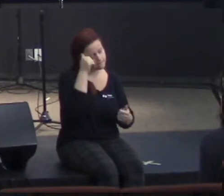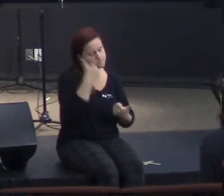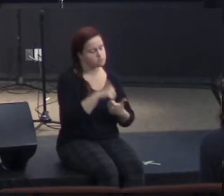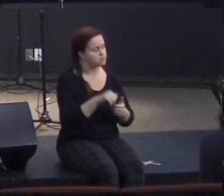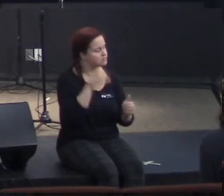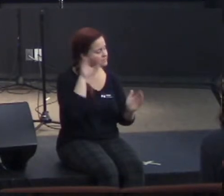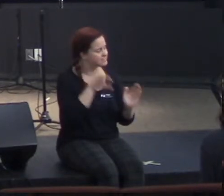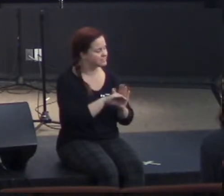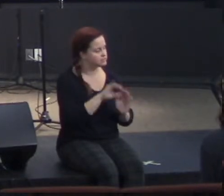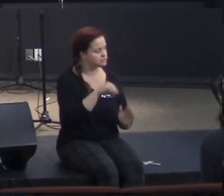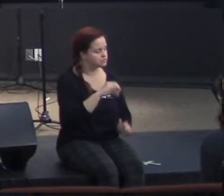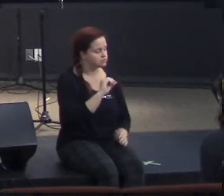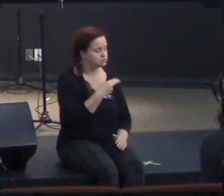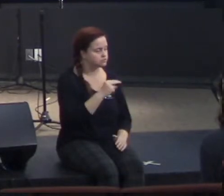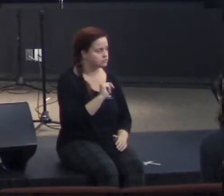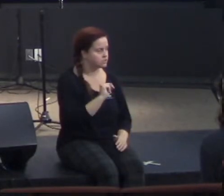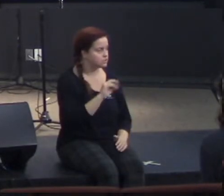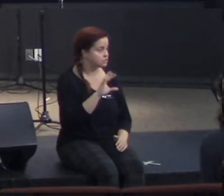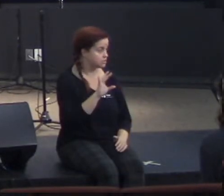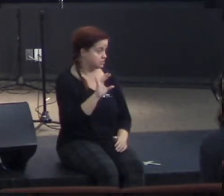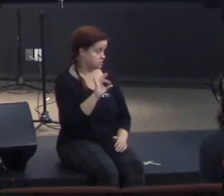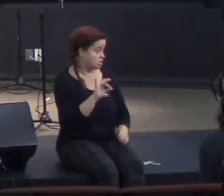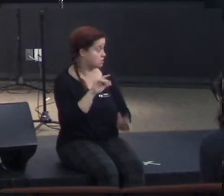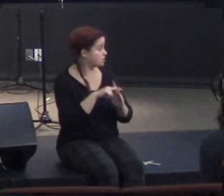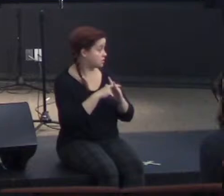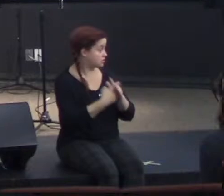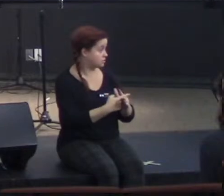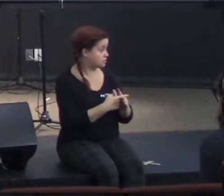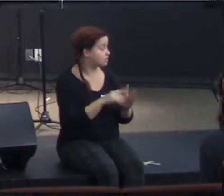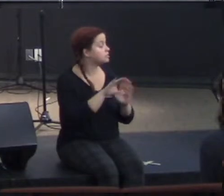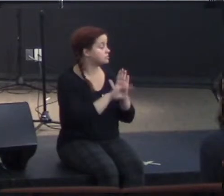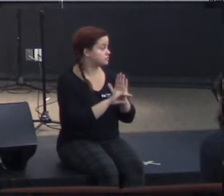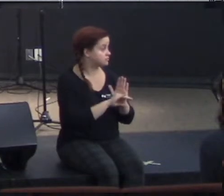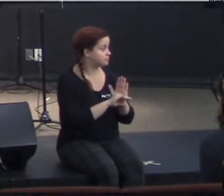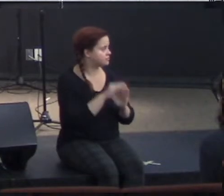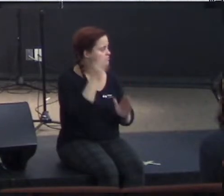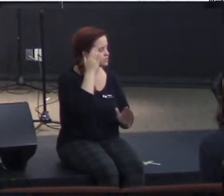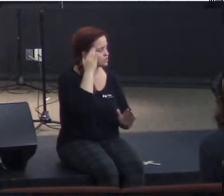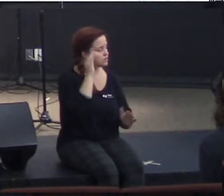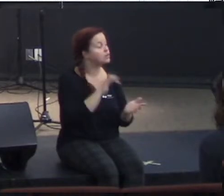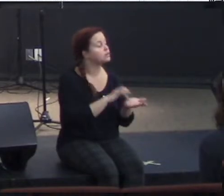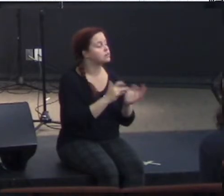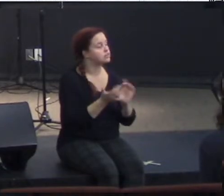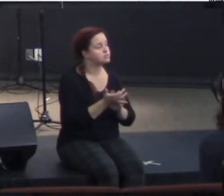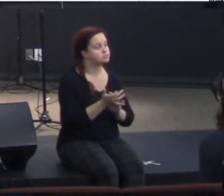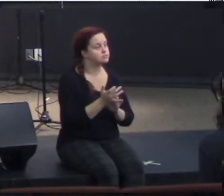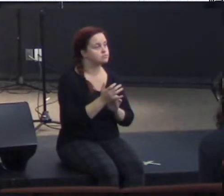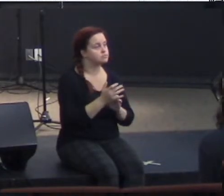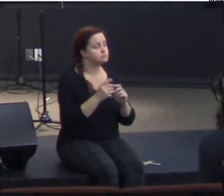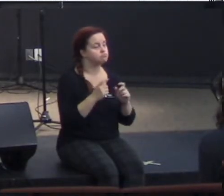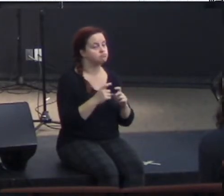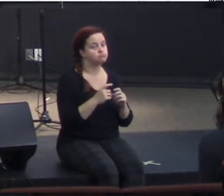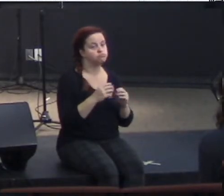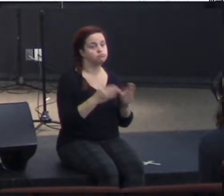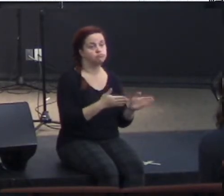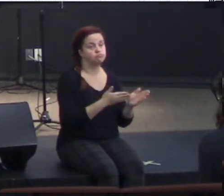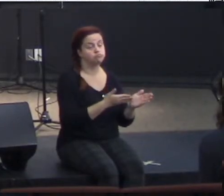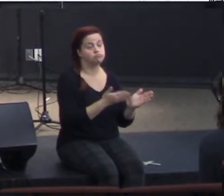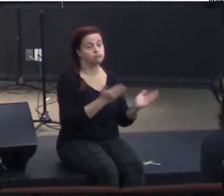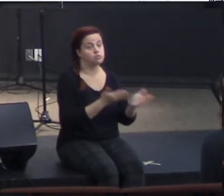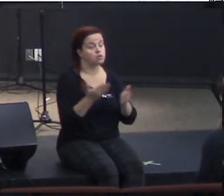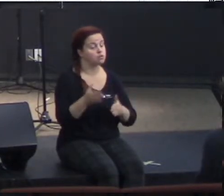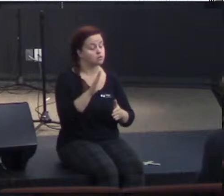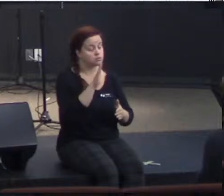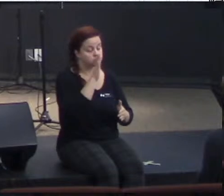8 at the beginning of this great chapter where Jesus has brought a woman who is caught in the